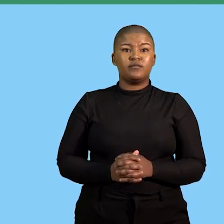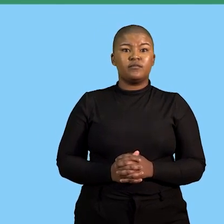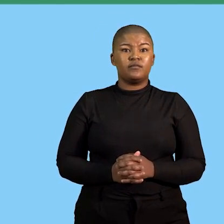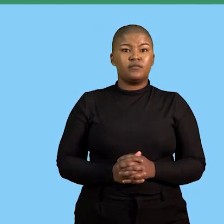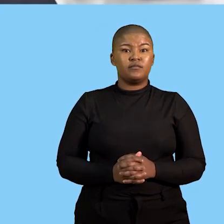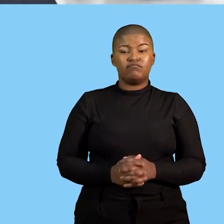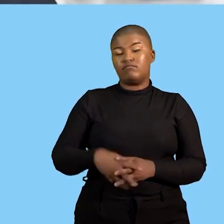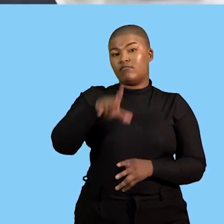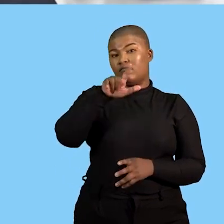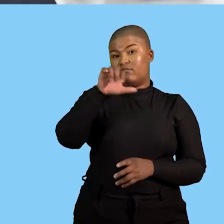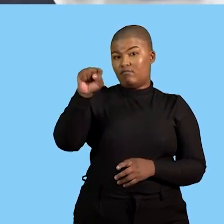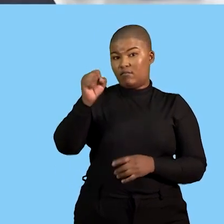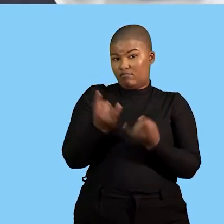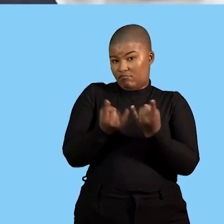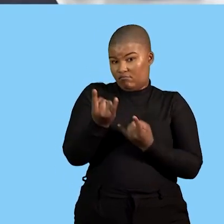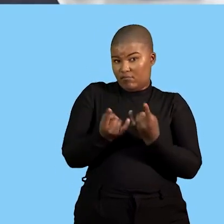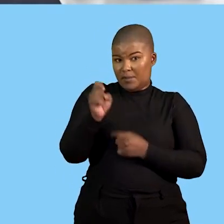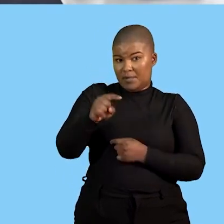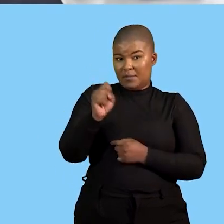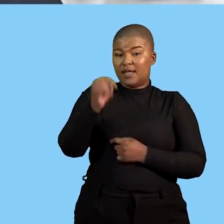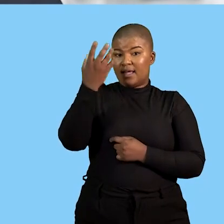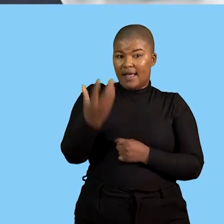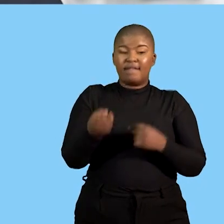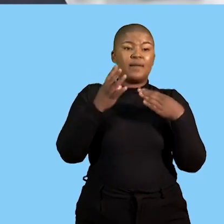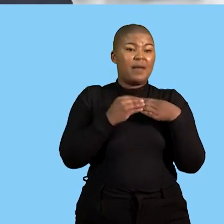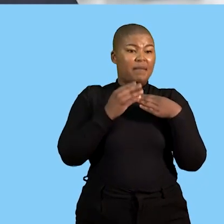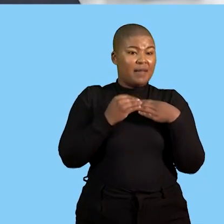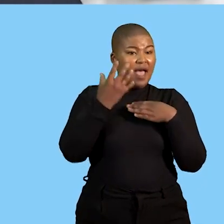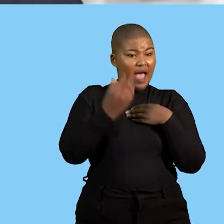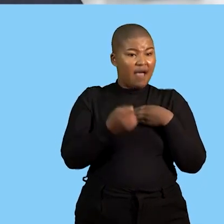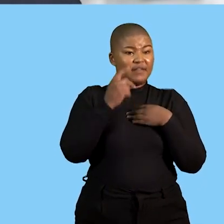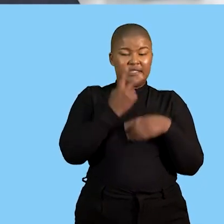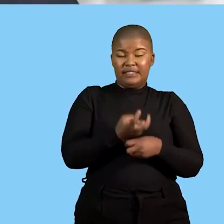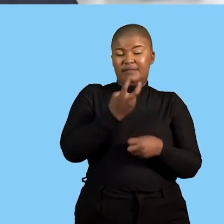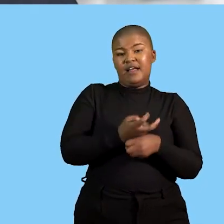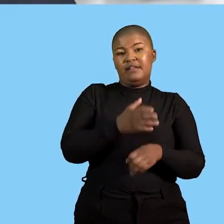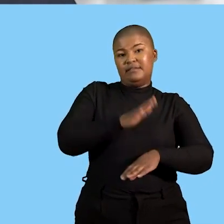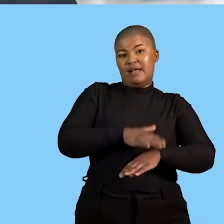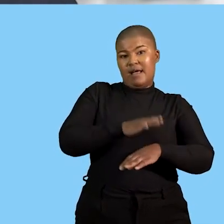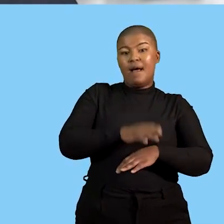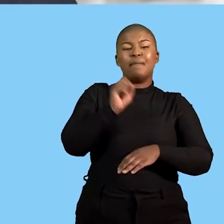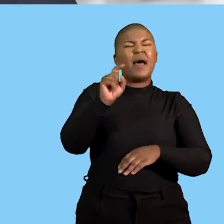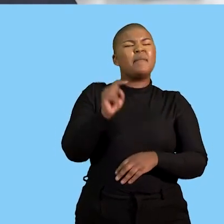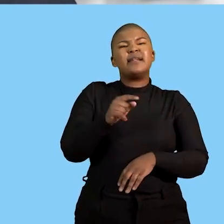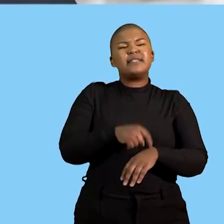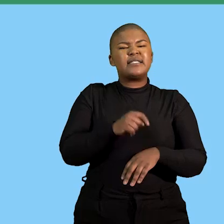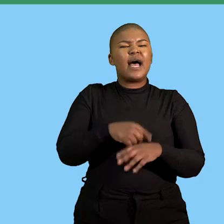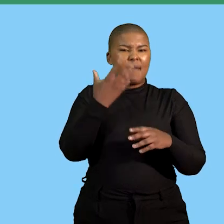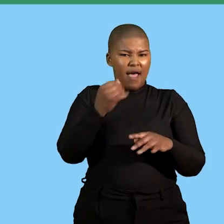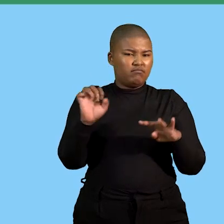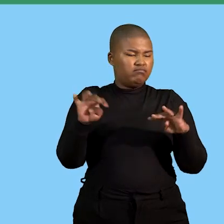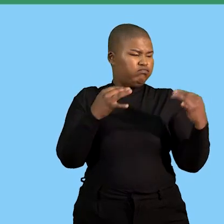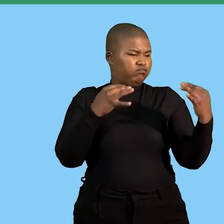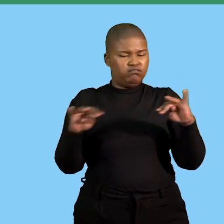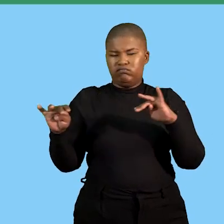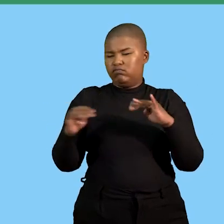now members who are going through a phase, and the phase that they are going through is a phase where there